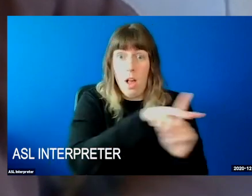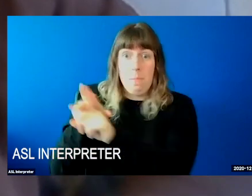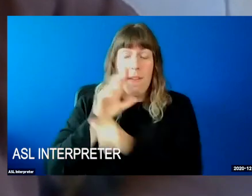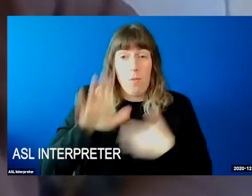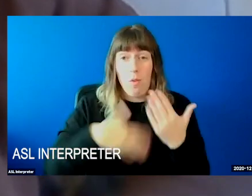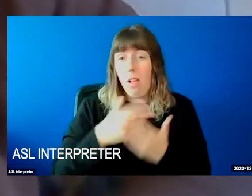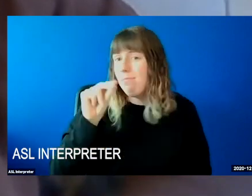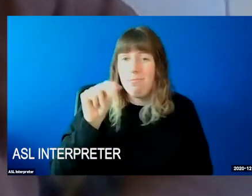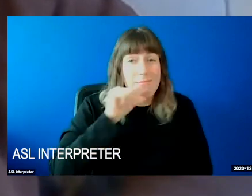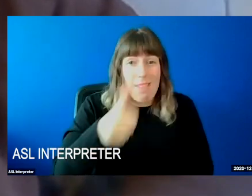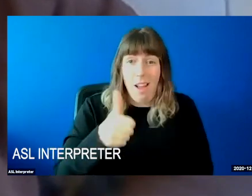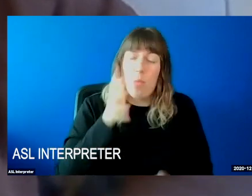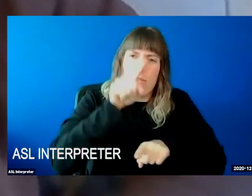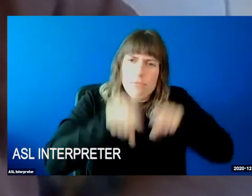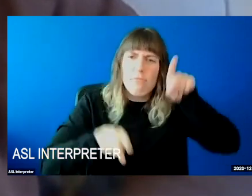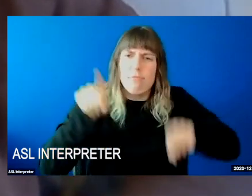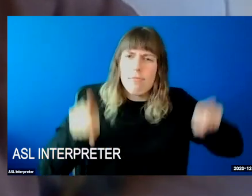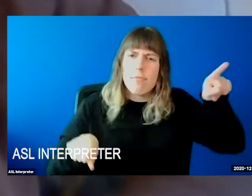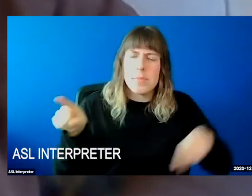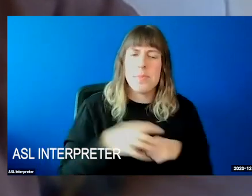of them are going to apply to each and every one of us.